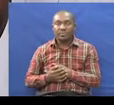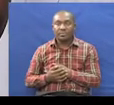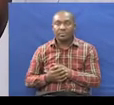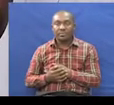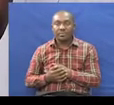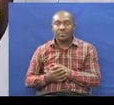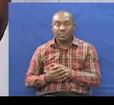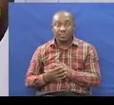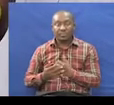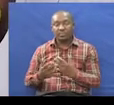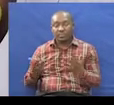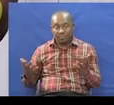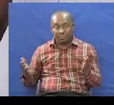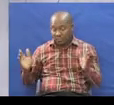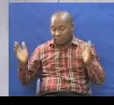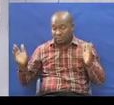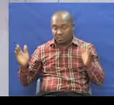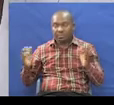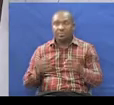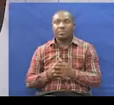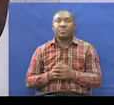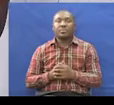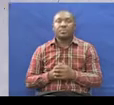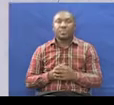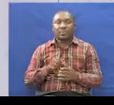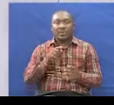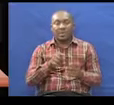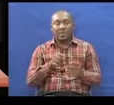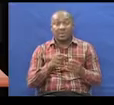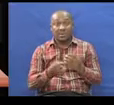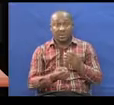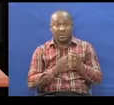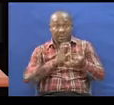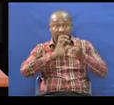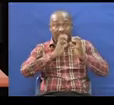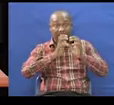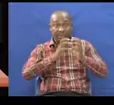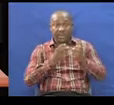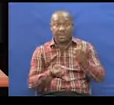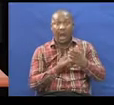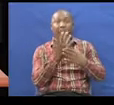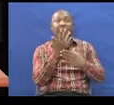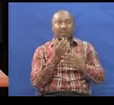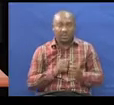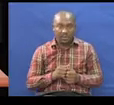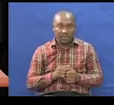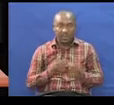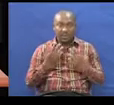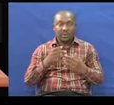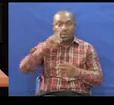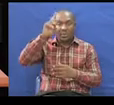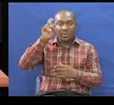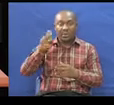hydrogen gas. This is what is happening. This is what is happening. And the question is, what